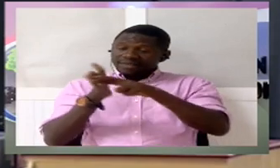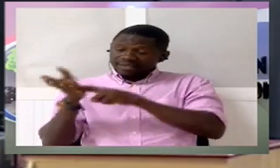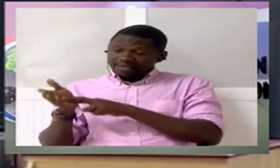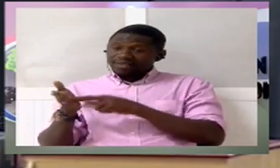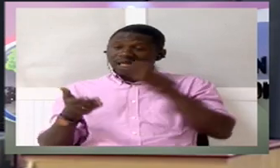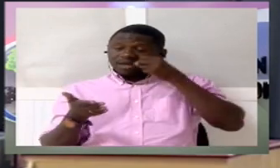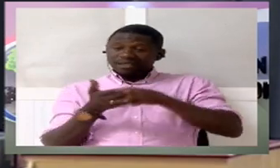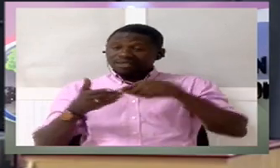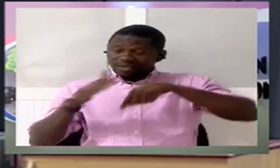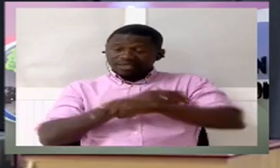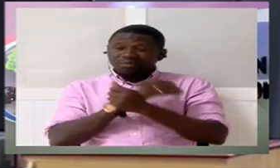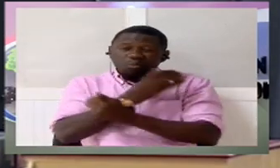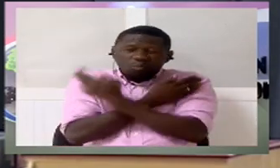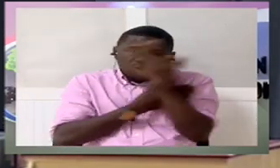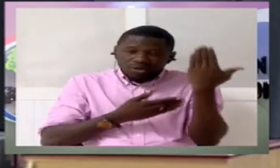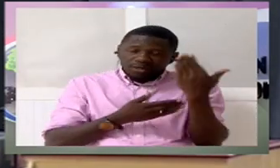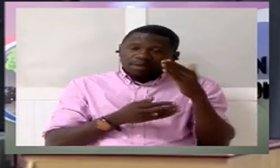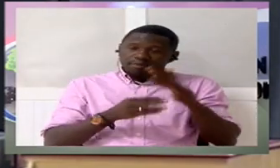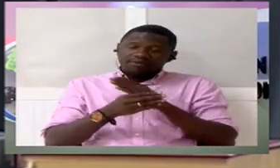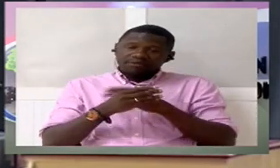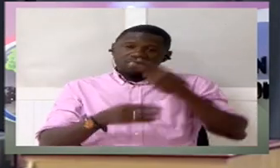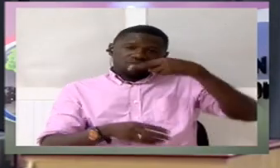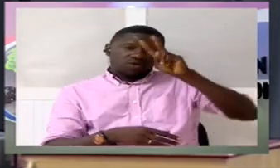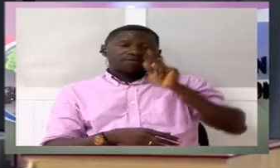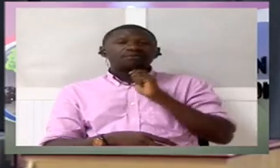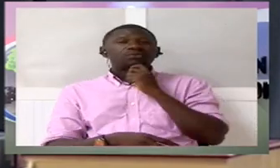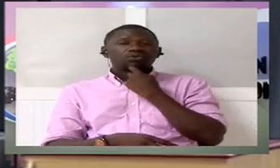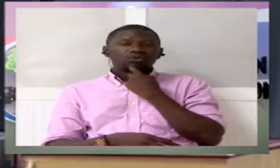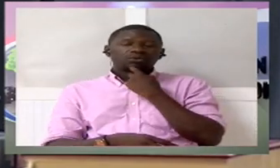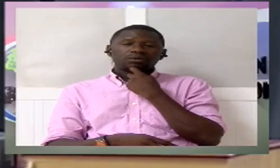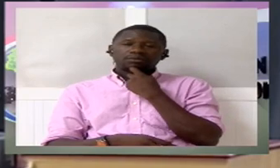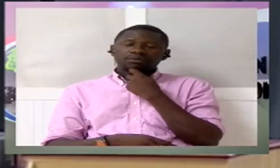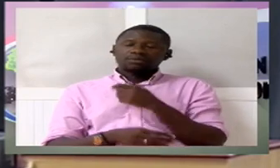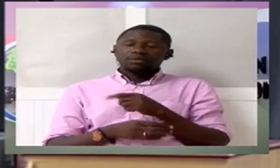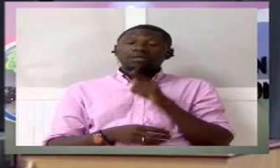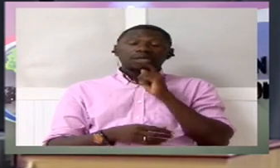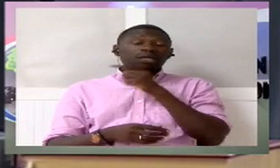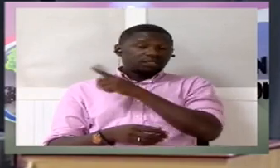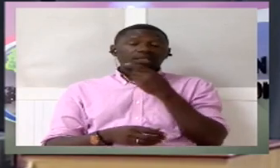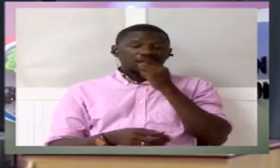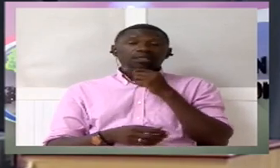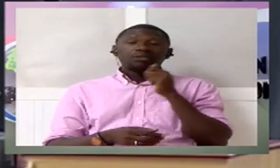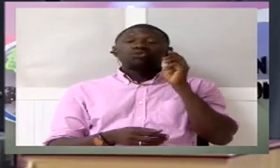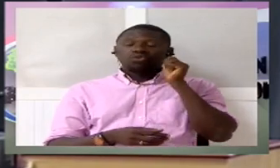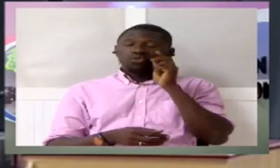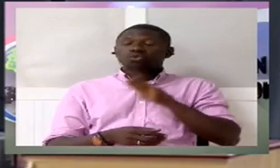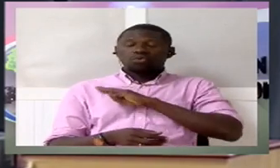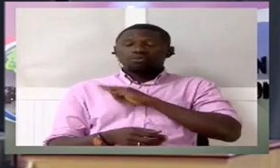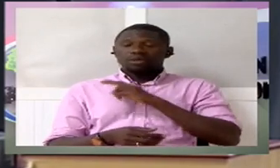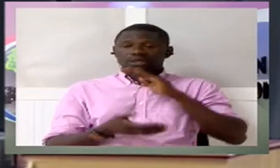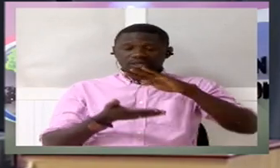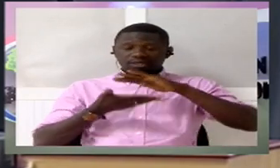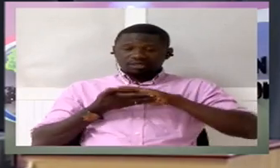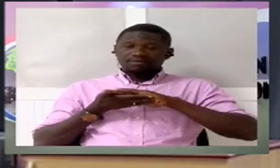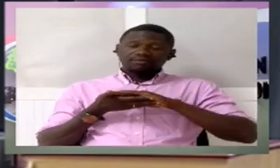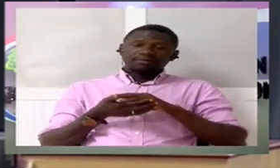you register a letter in the morning, then in 12 o'clock, ika receive le. Before 12, they say he usually receives it. I